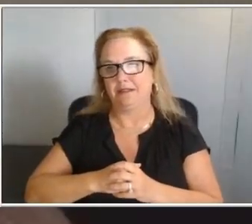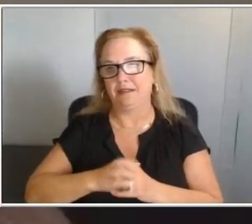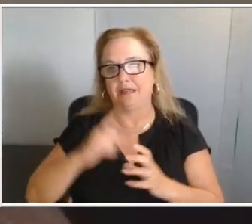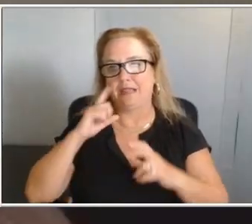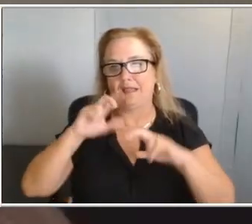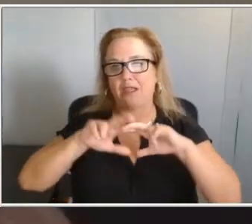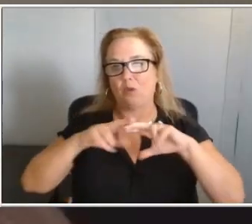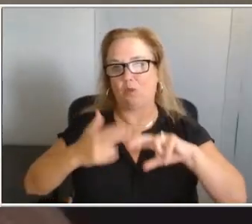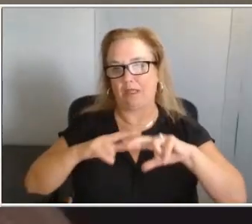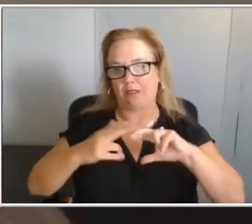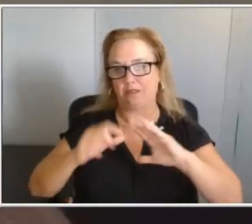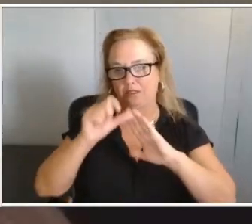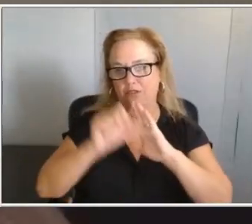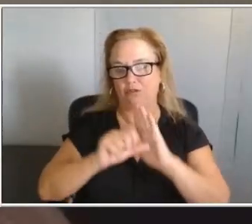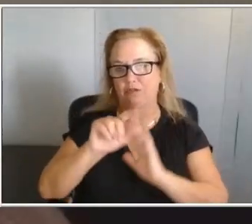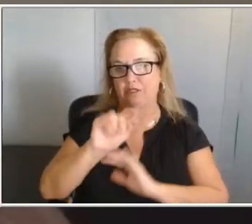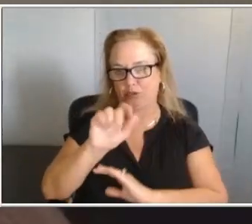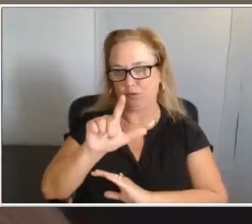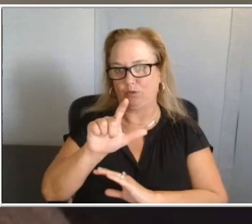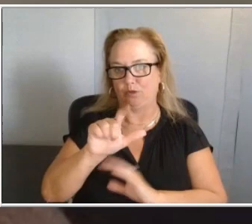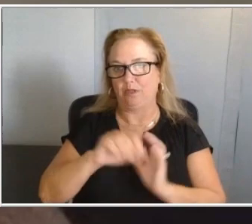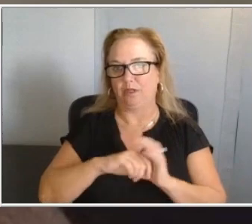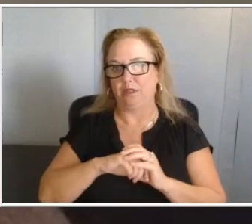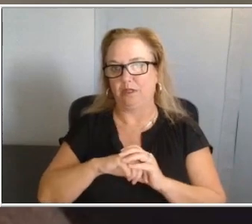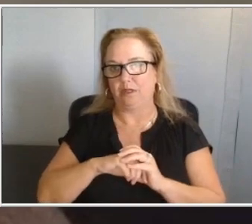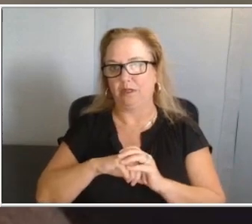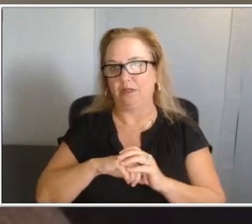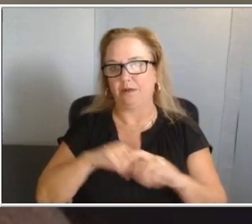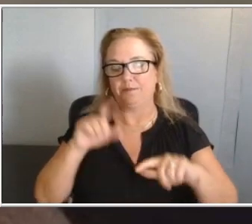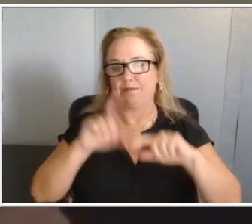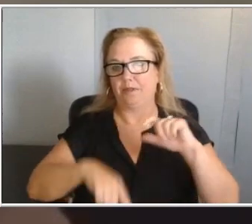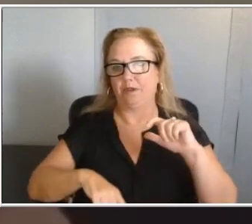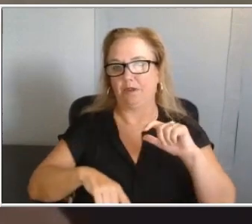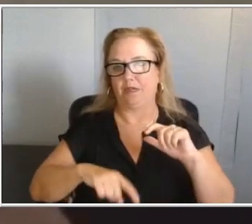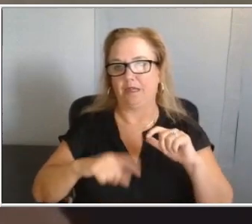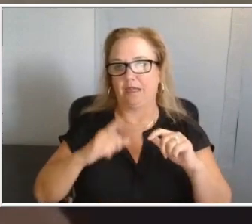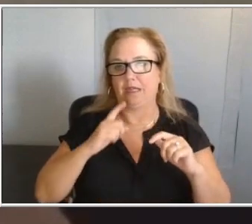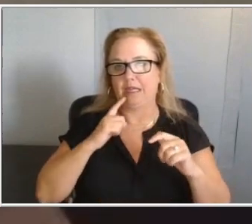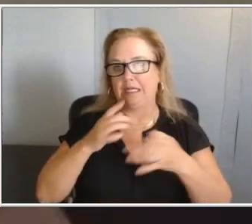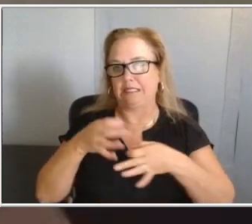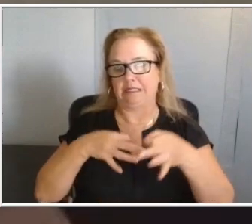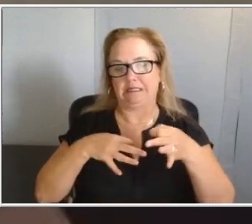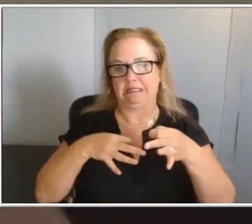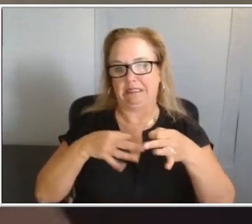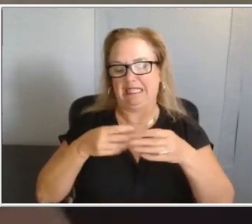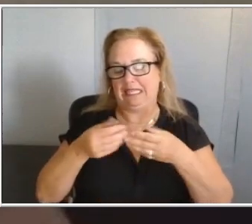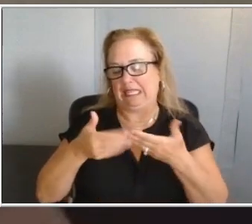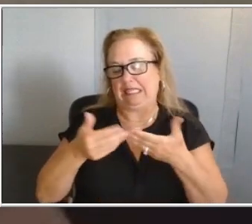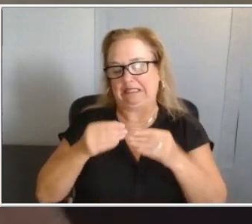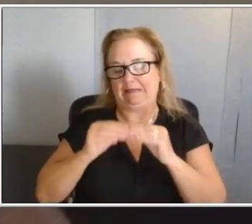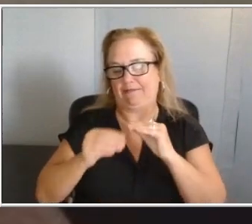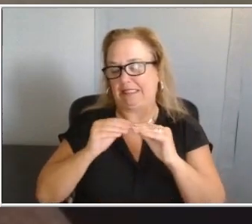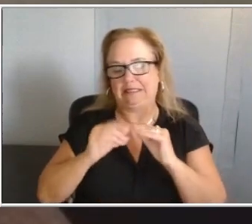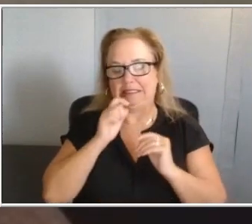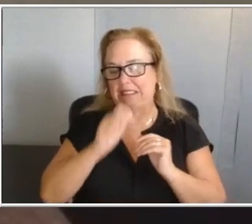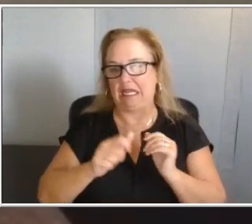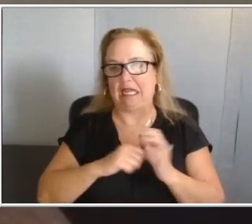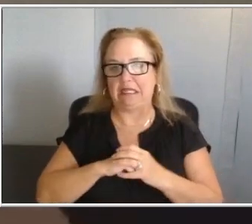weight loss surgery is a tool. You can't just think it's a simple fix. It's not. And